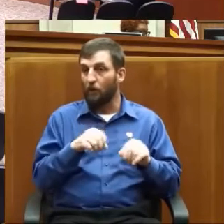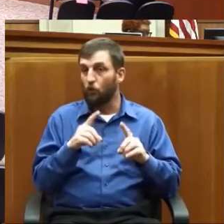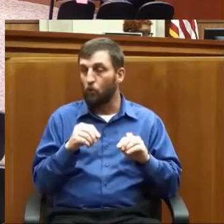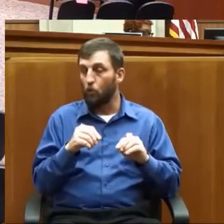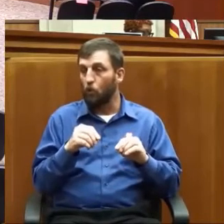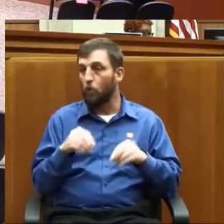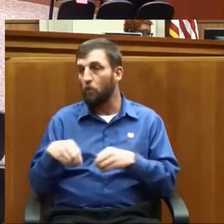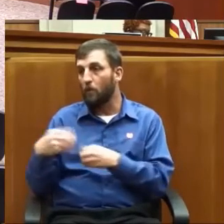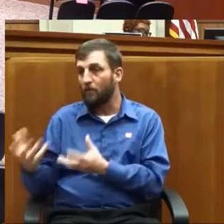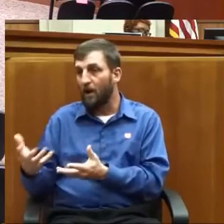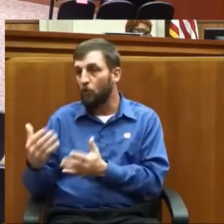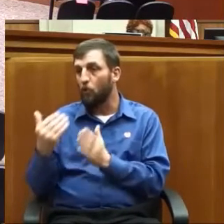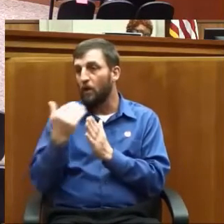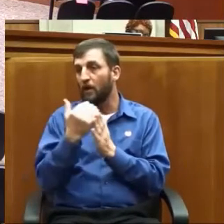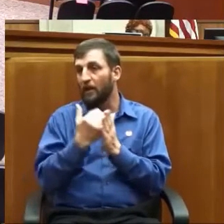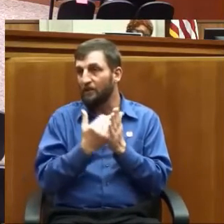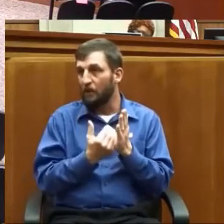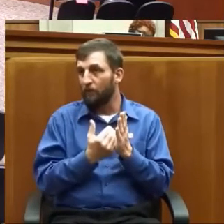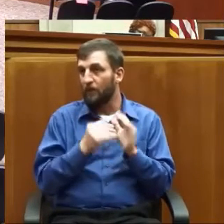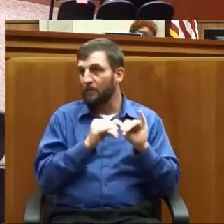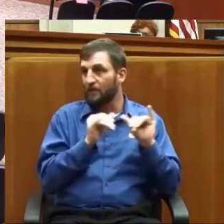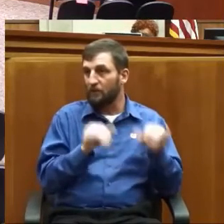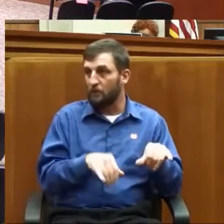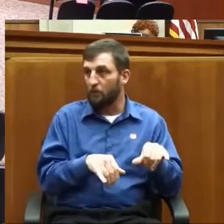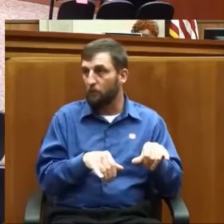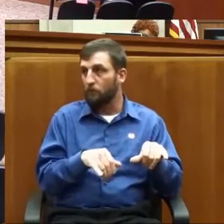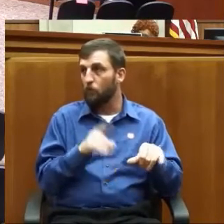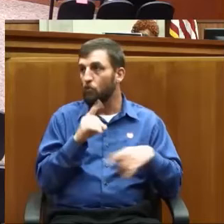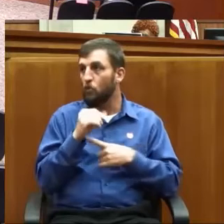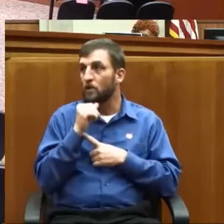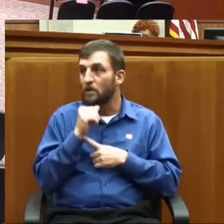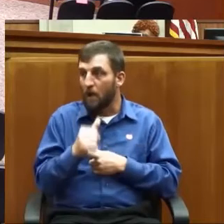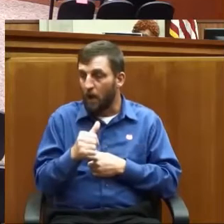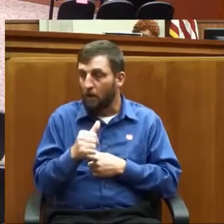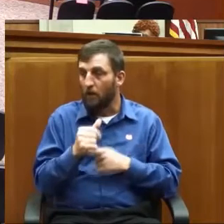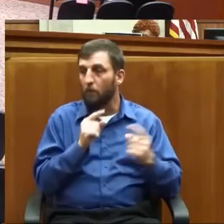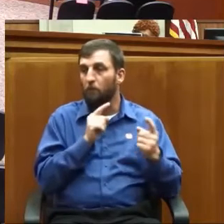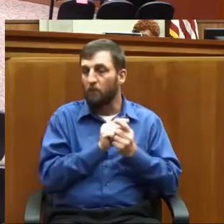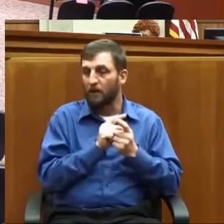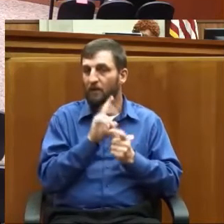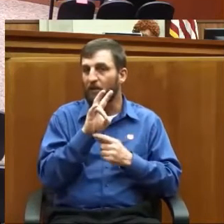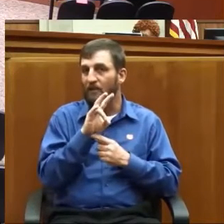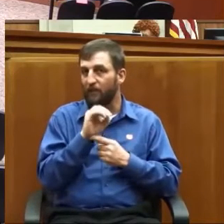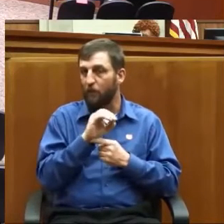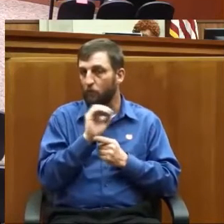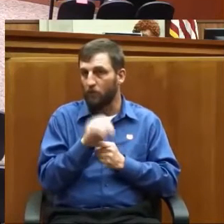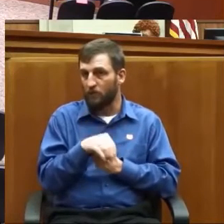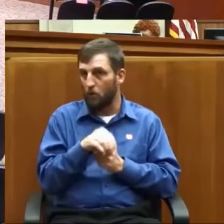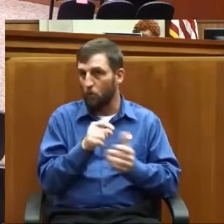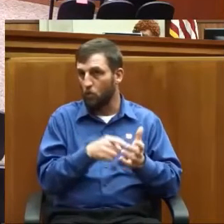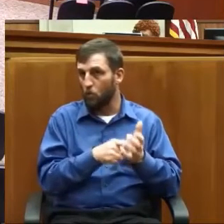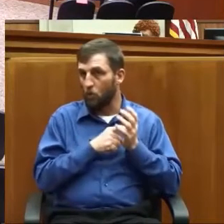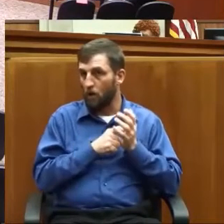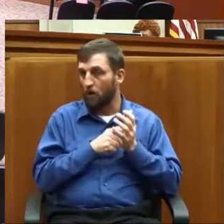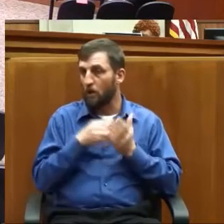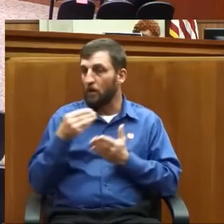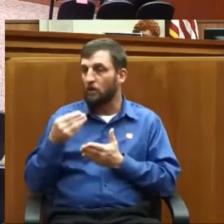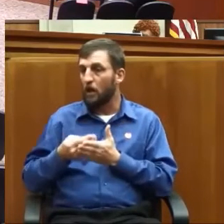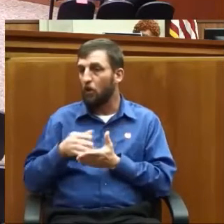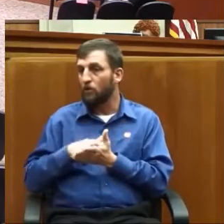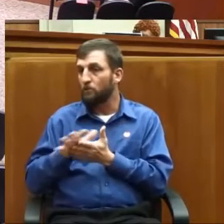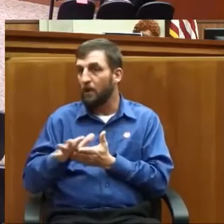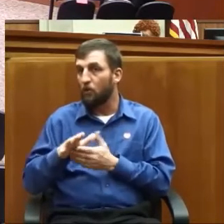is provide you with the listing of the systems that do not meet the 70% requirement of dollars